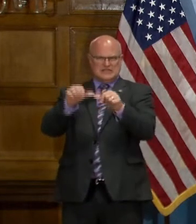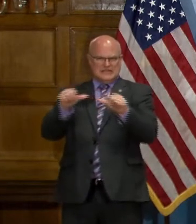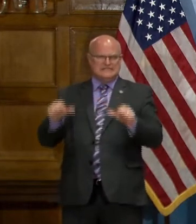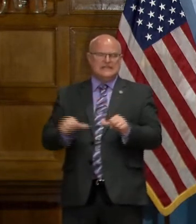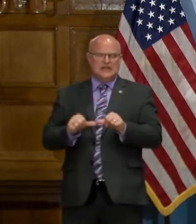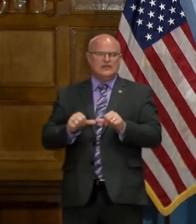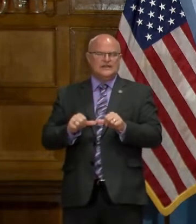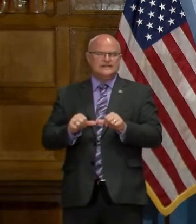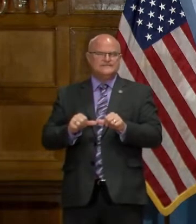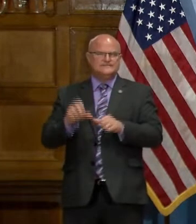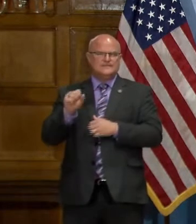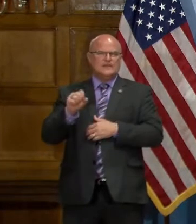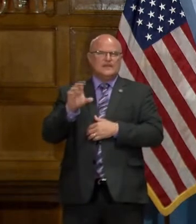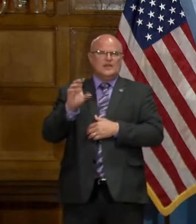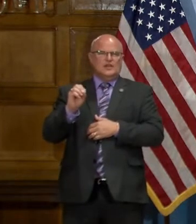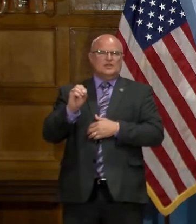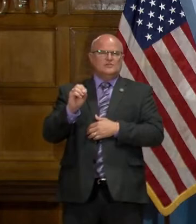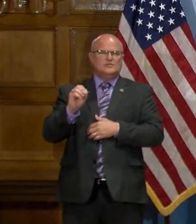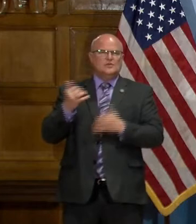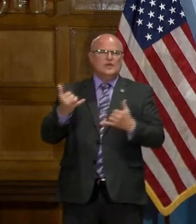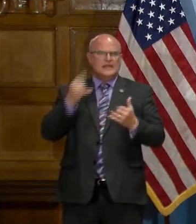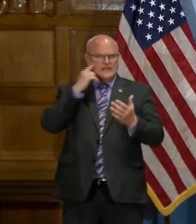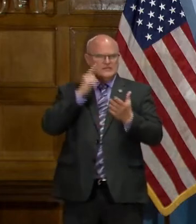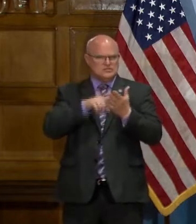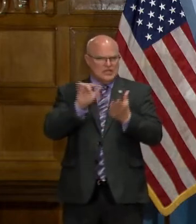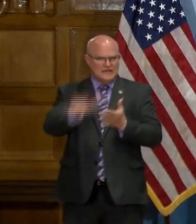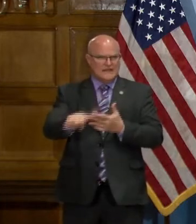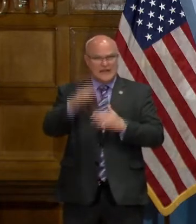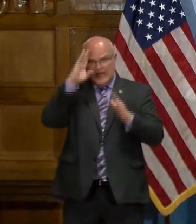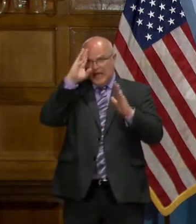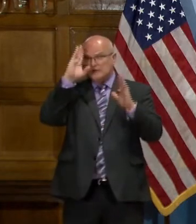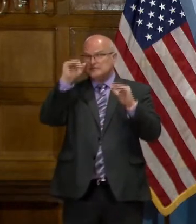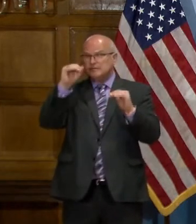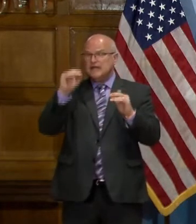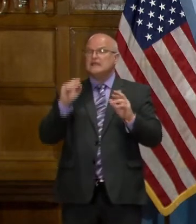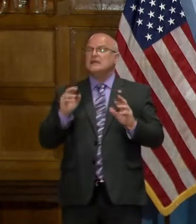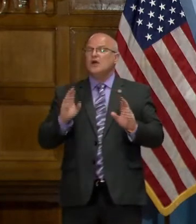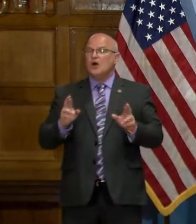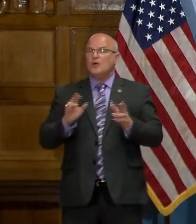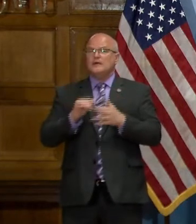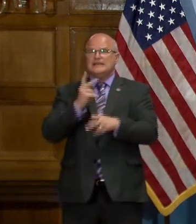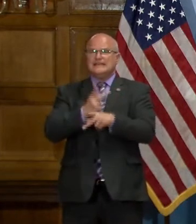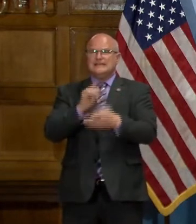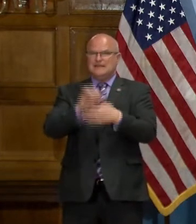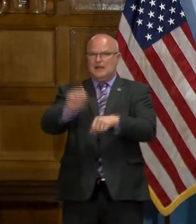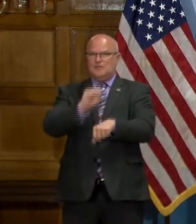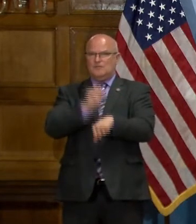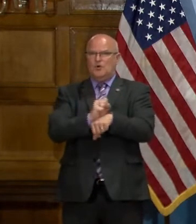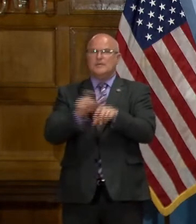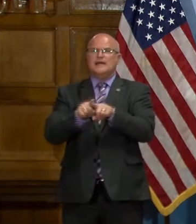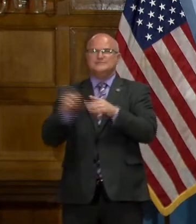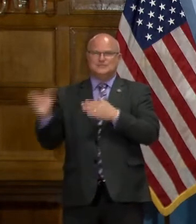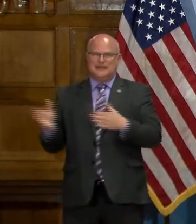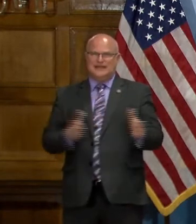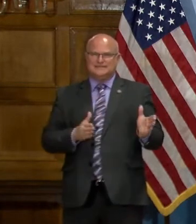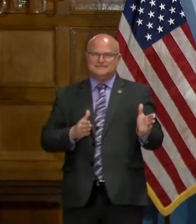area, so check that. I would expect and hope that you'd be able to keep that appointment. You should plan